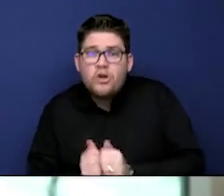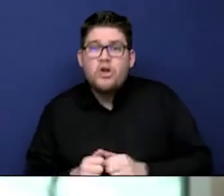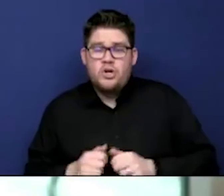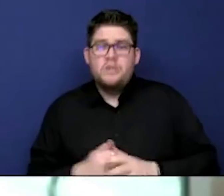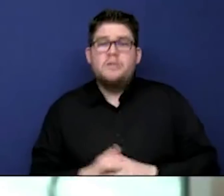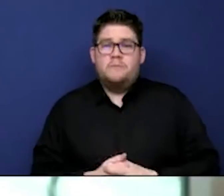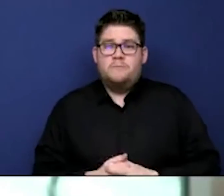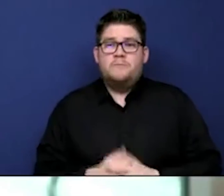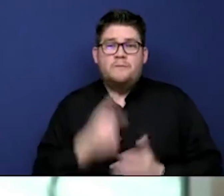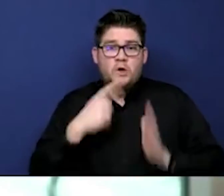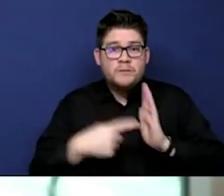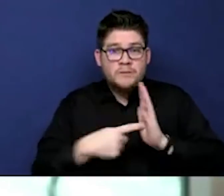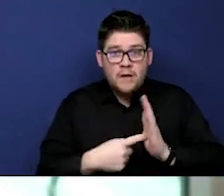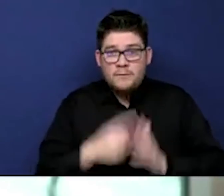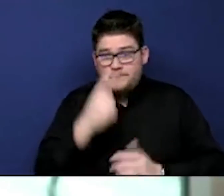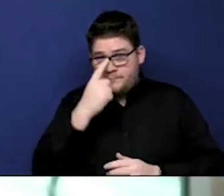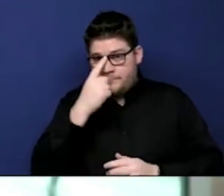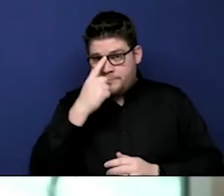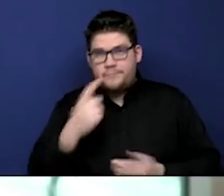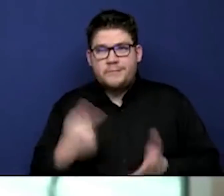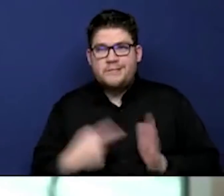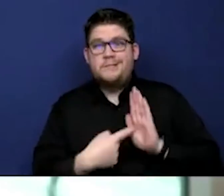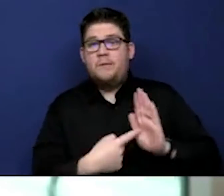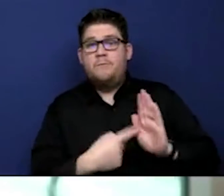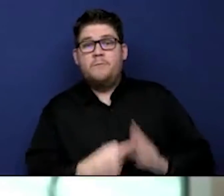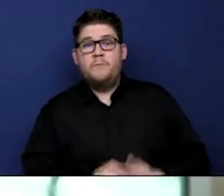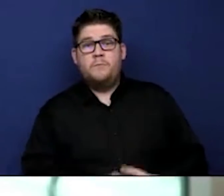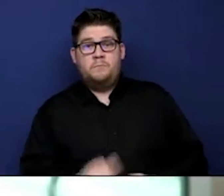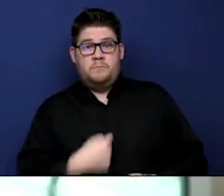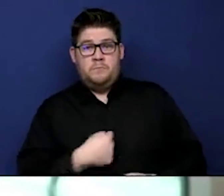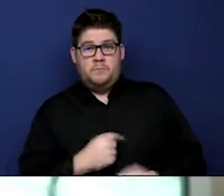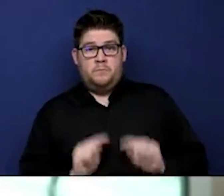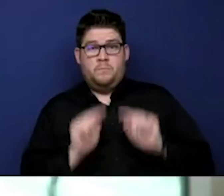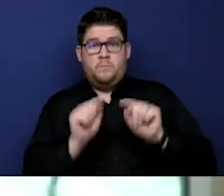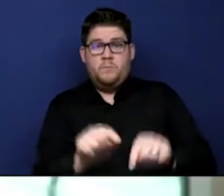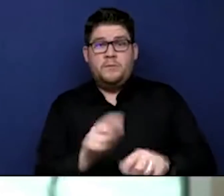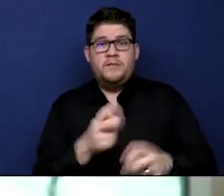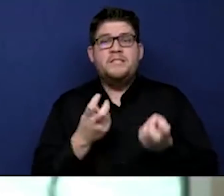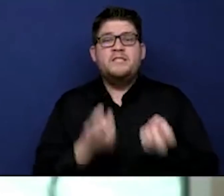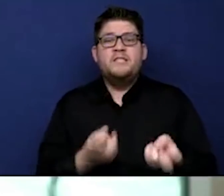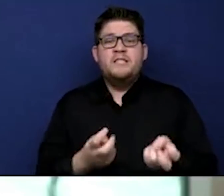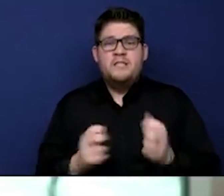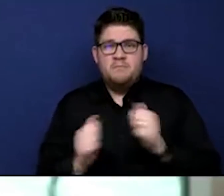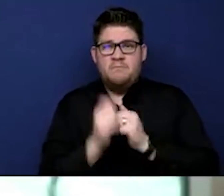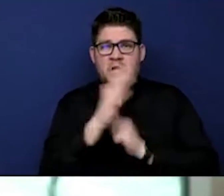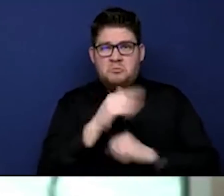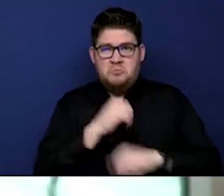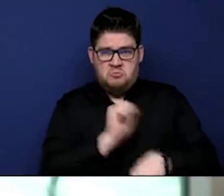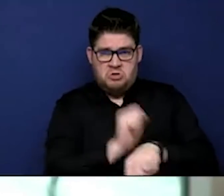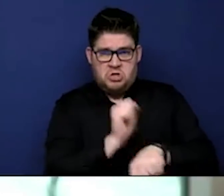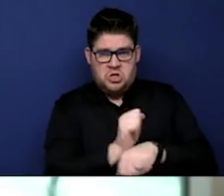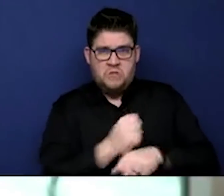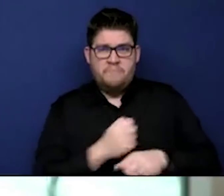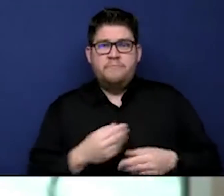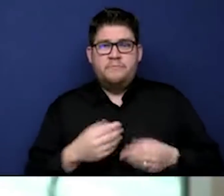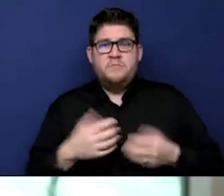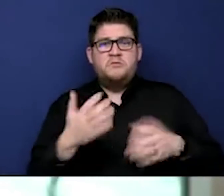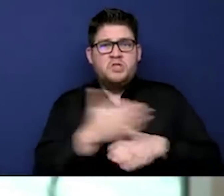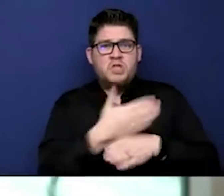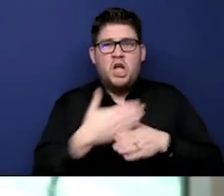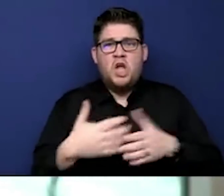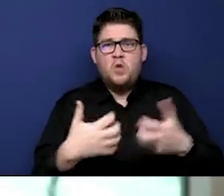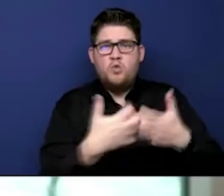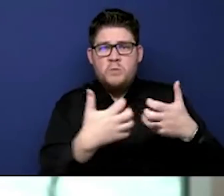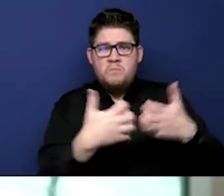at the ski hill, but share a house or accommodation with 6 or 7 other people. Some of them may work at a